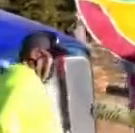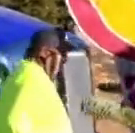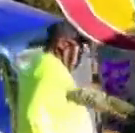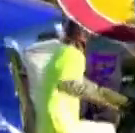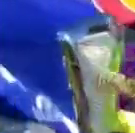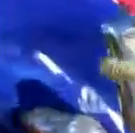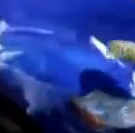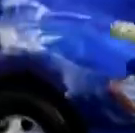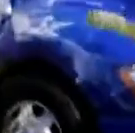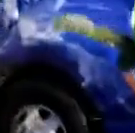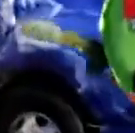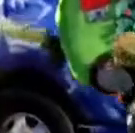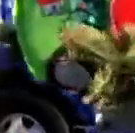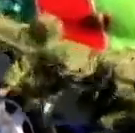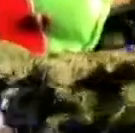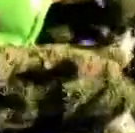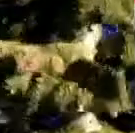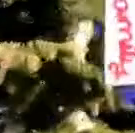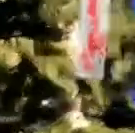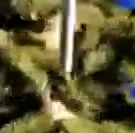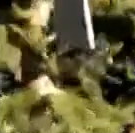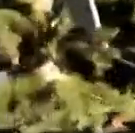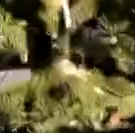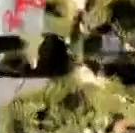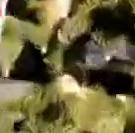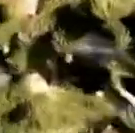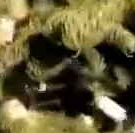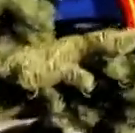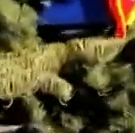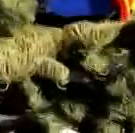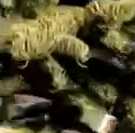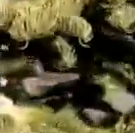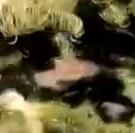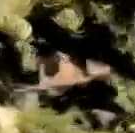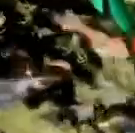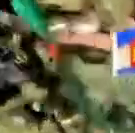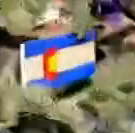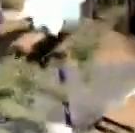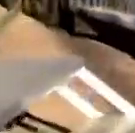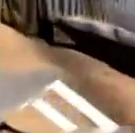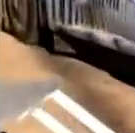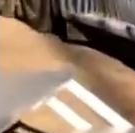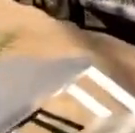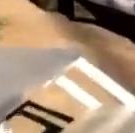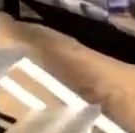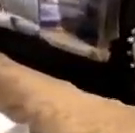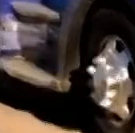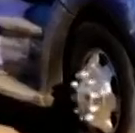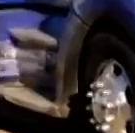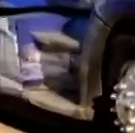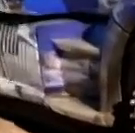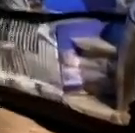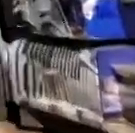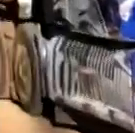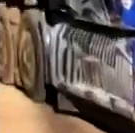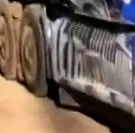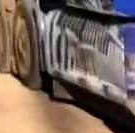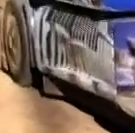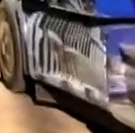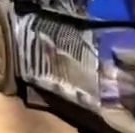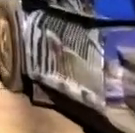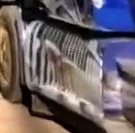sleeping bags. I'm Lawrence Lujan. I'm with the USDA Forest Service. I'll be on the journey with my colleague